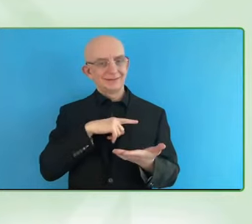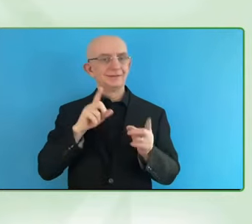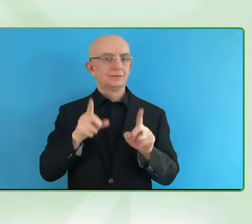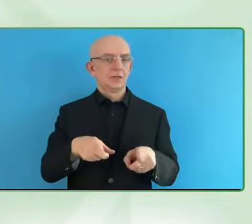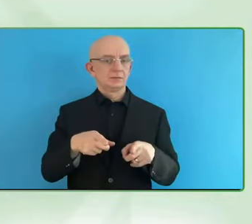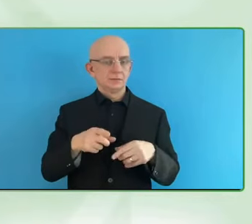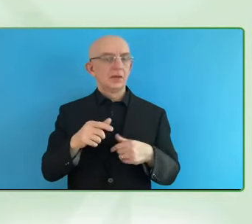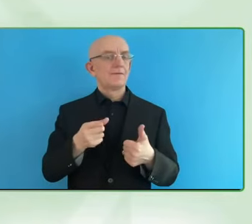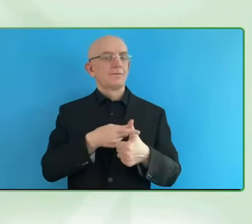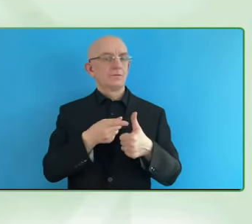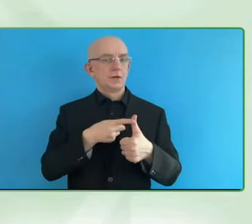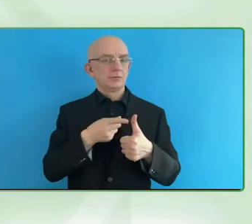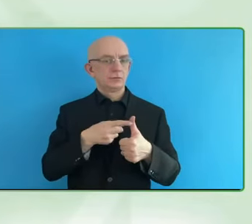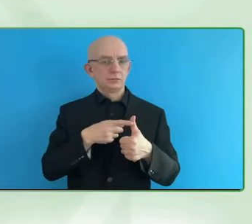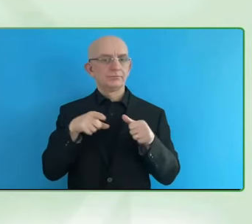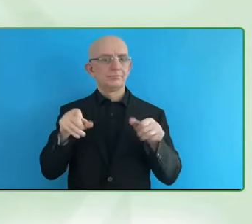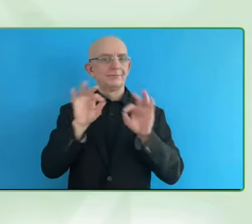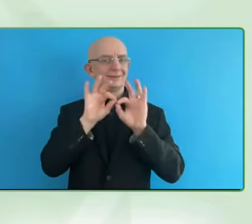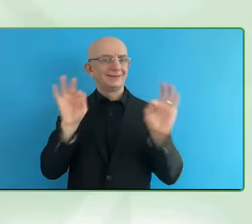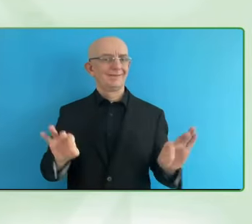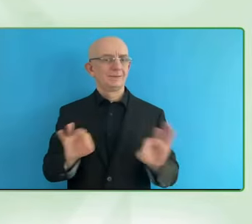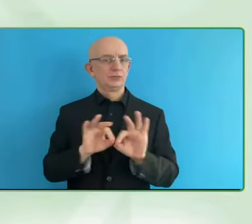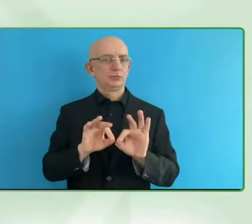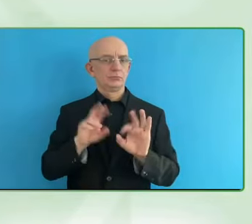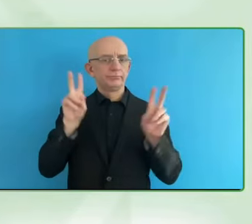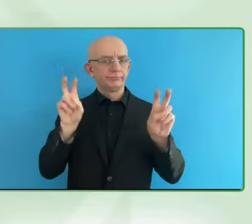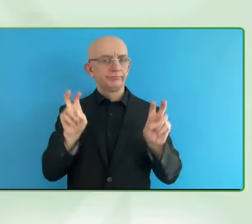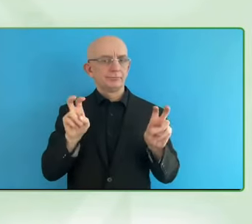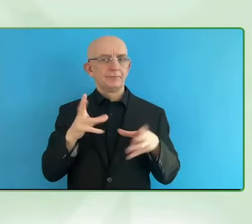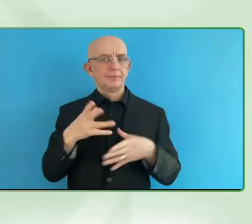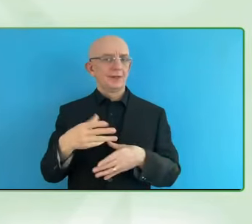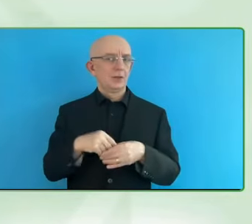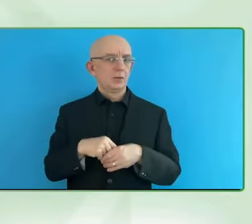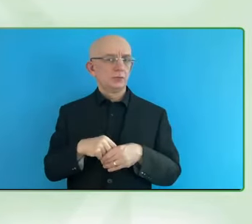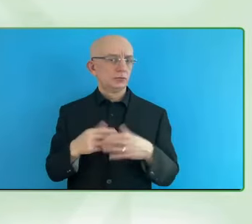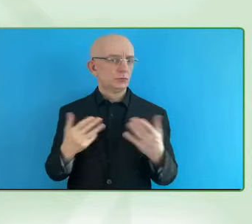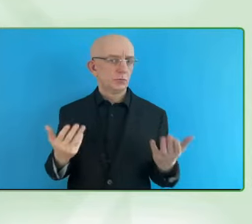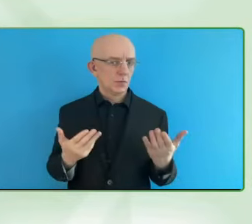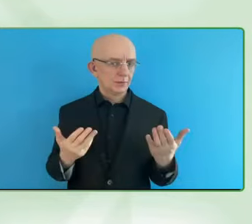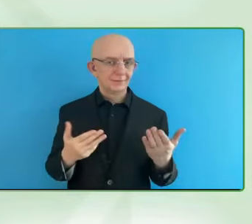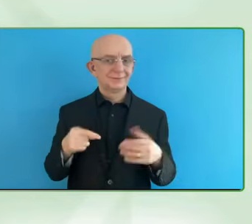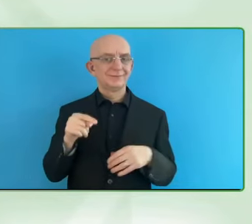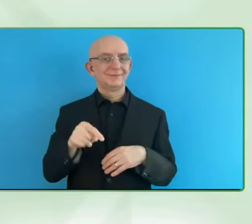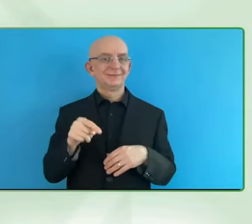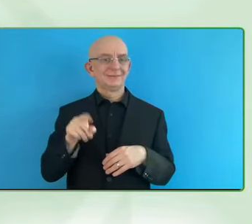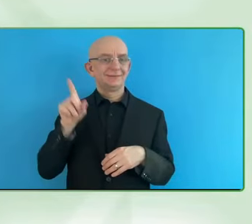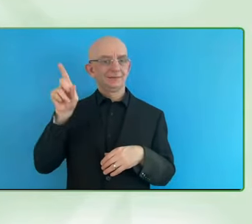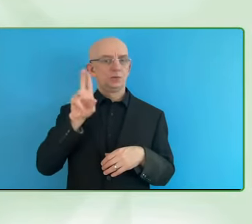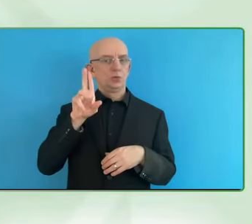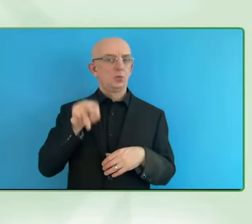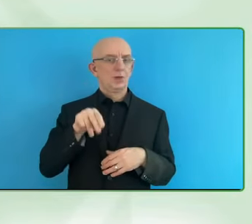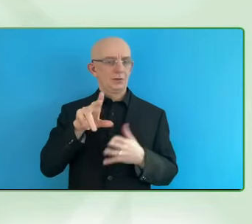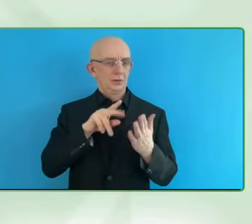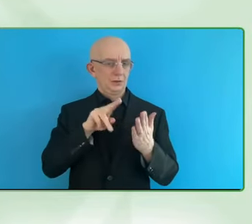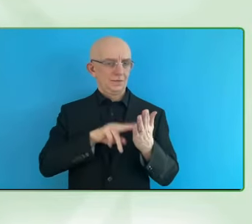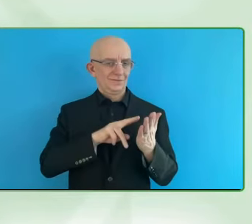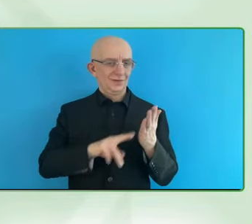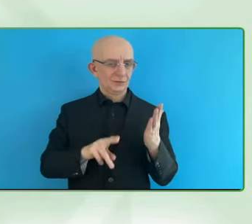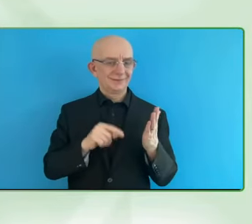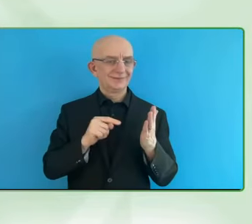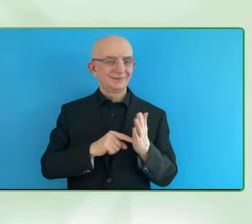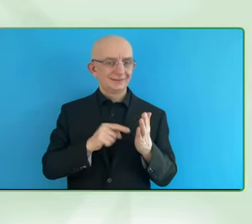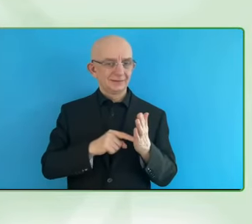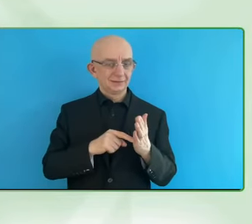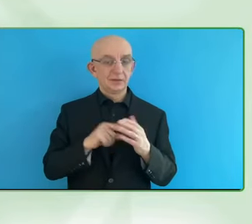we've heard from these three countries, and indeed from all of our presenters, is that